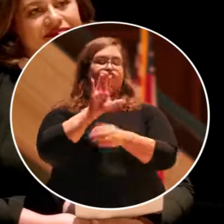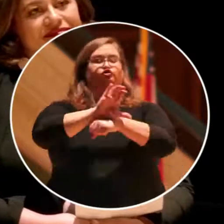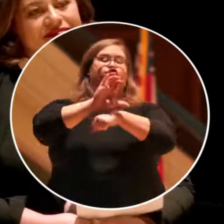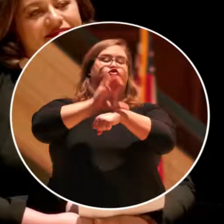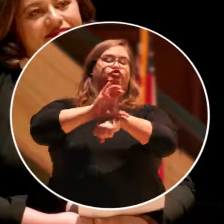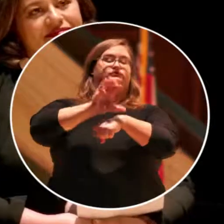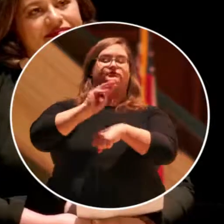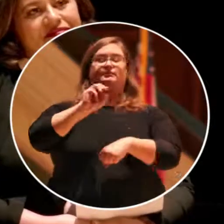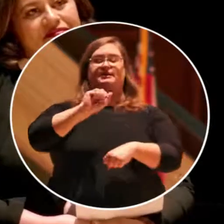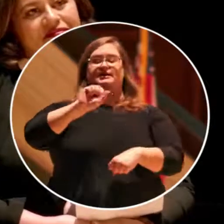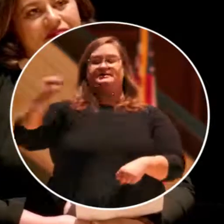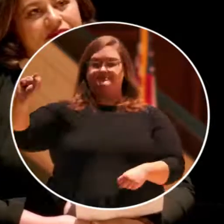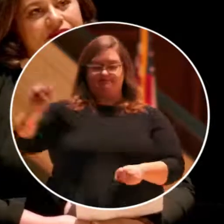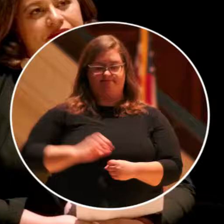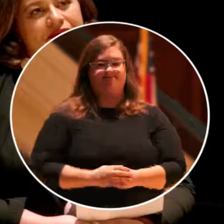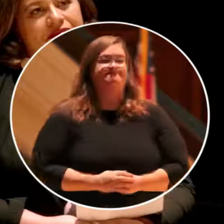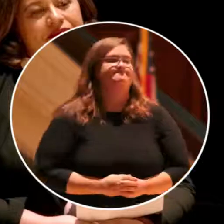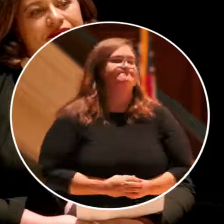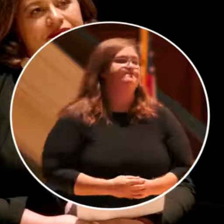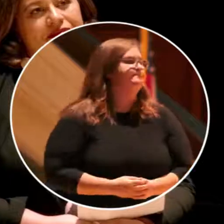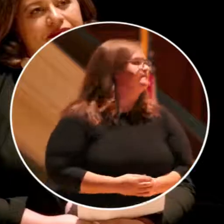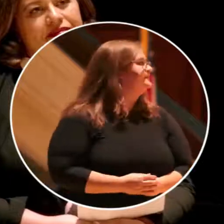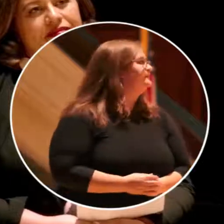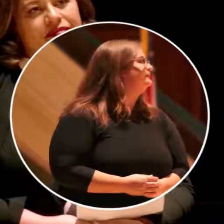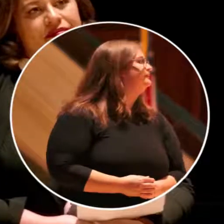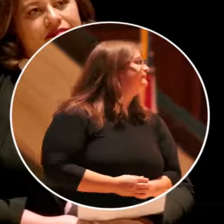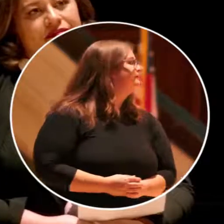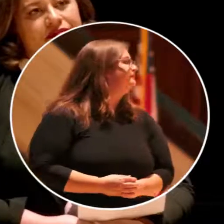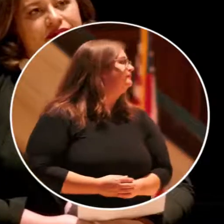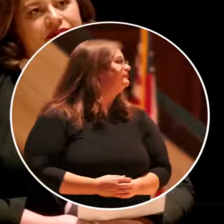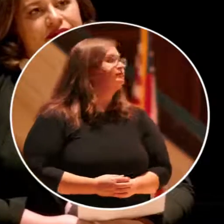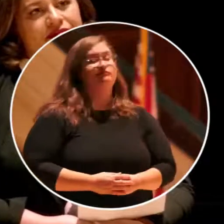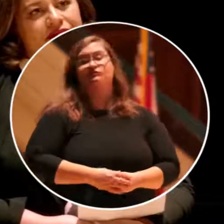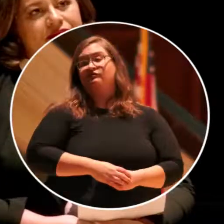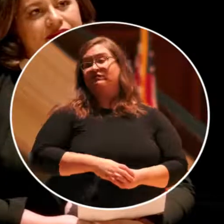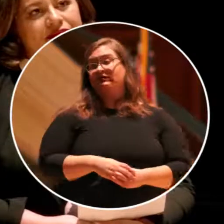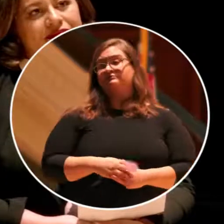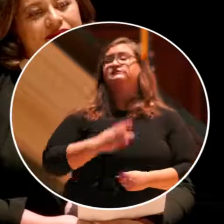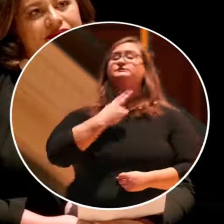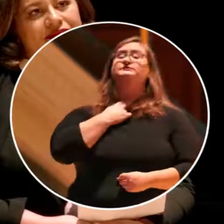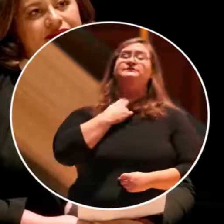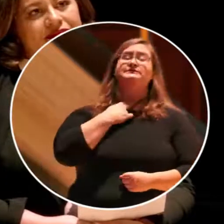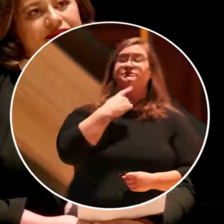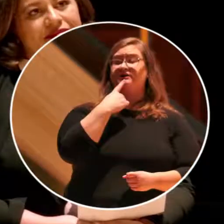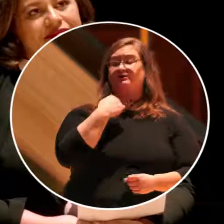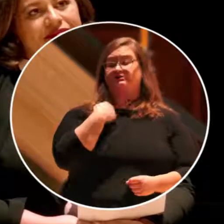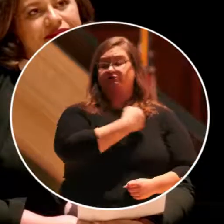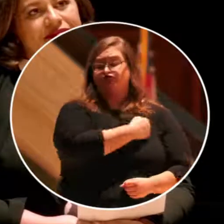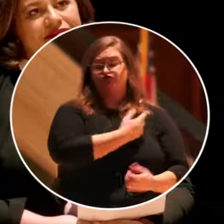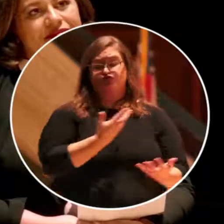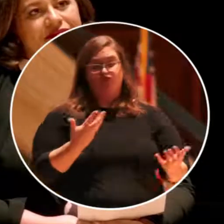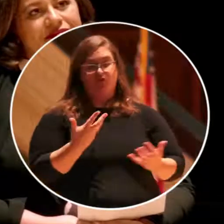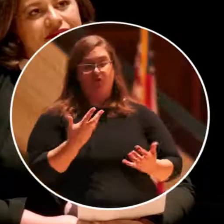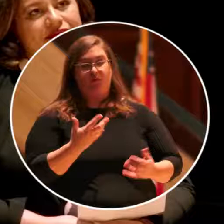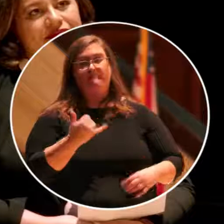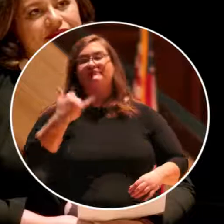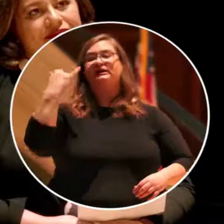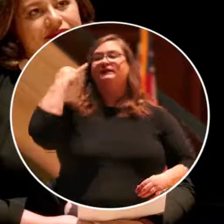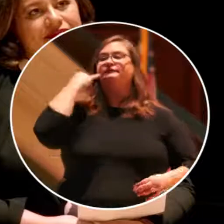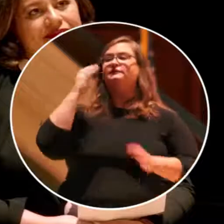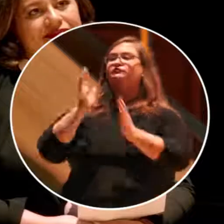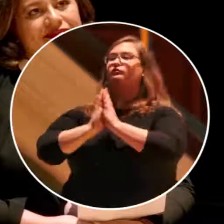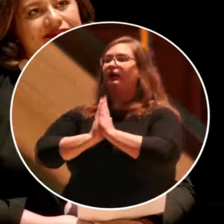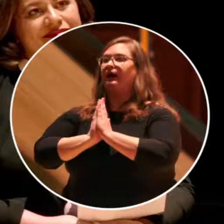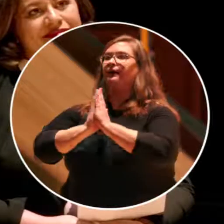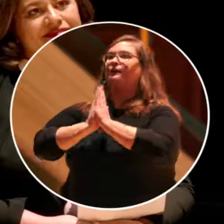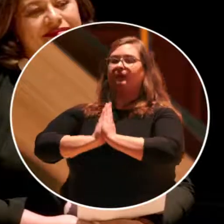One Sunday, the priest tells us that if we just say 2 Hail Mary prayers a day, miracles will